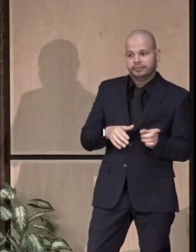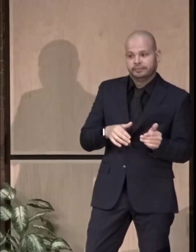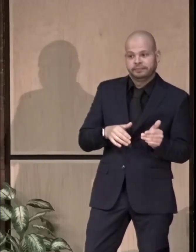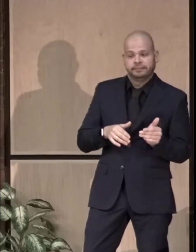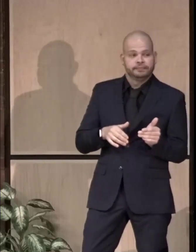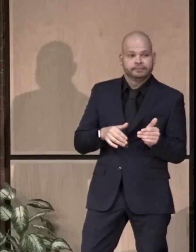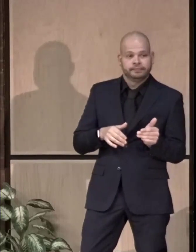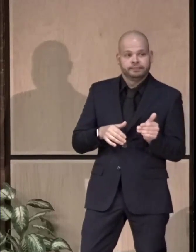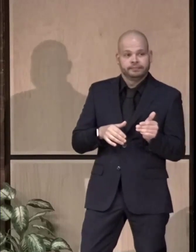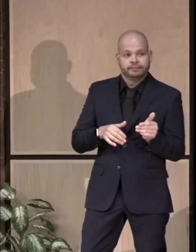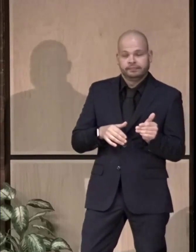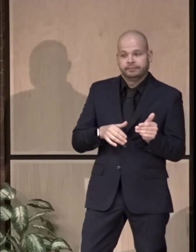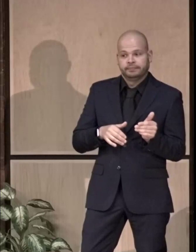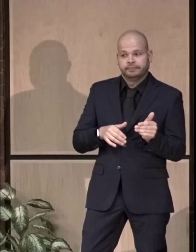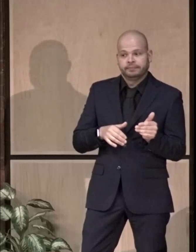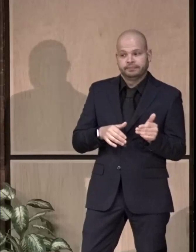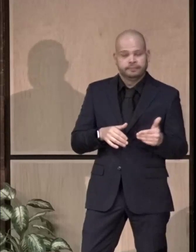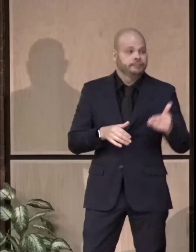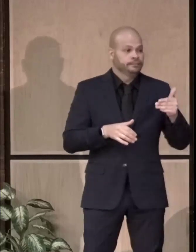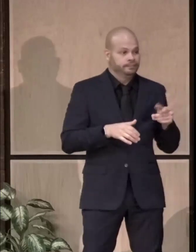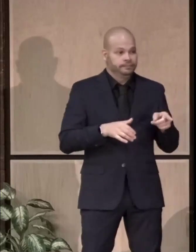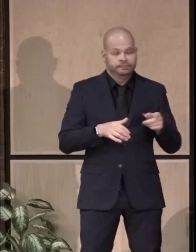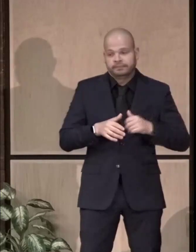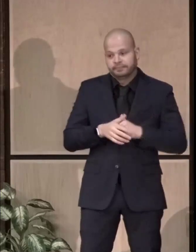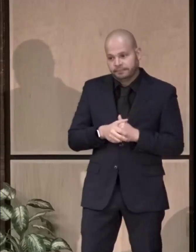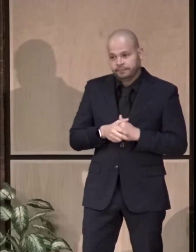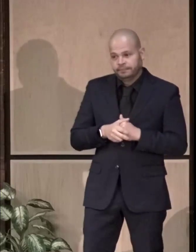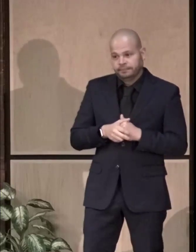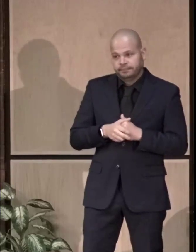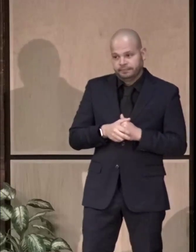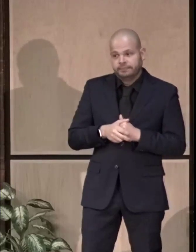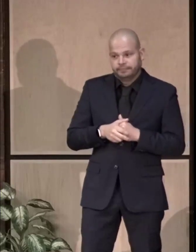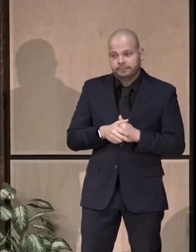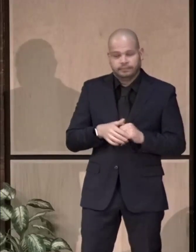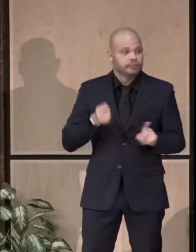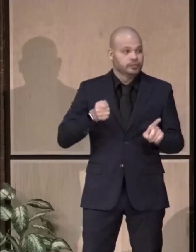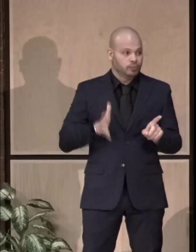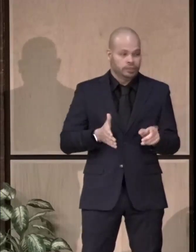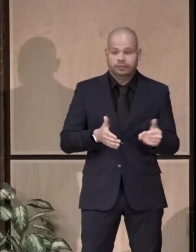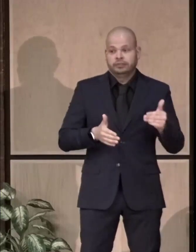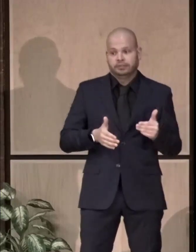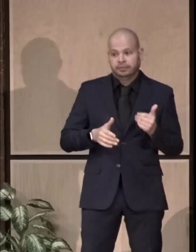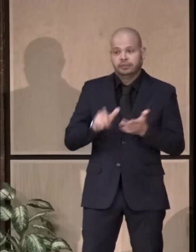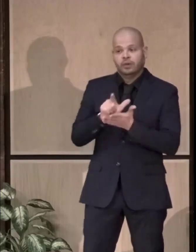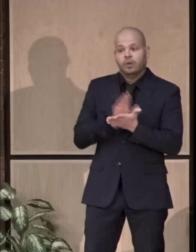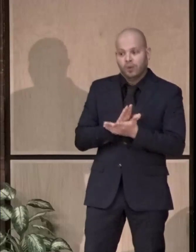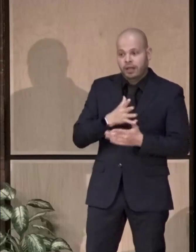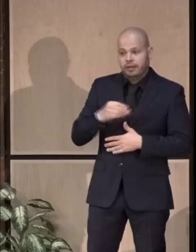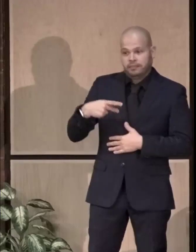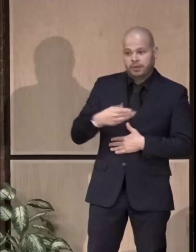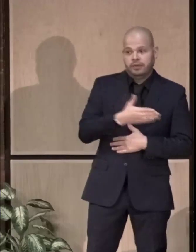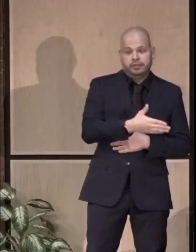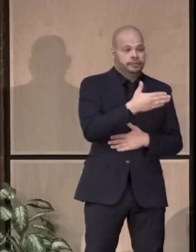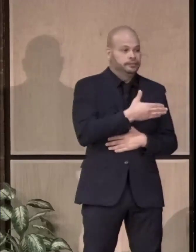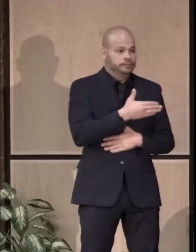judge. Jeff Rushlow, former district attorney and retired judge. Toby Dilworth. I'm a lawyer in Portland. And